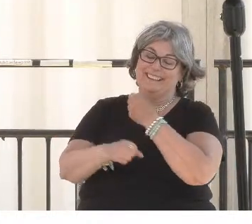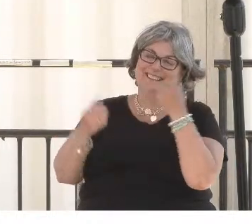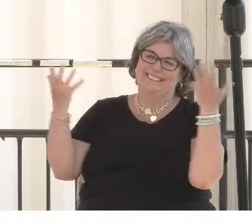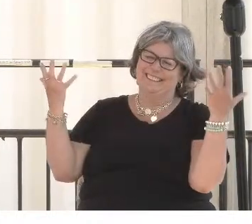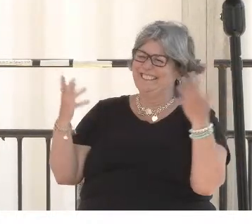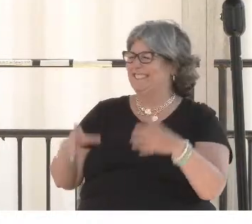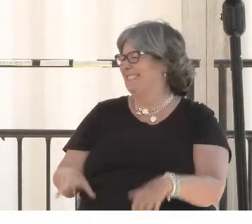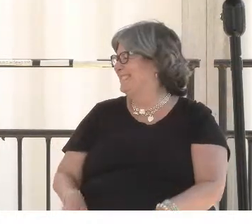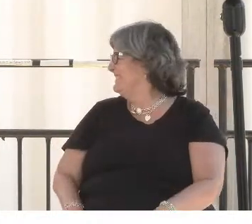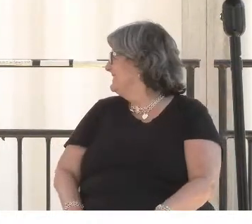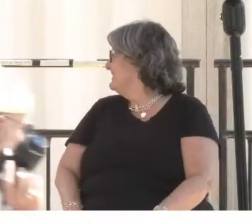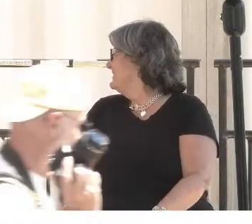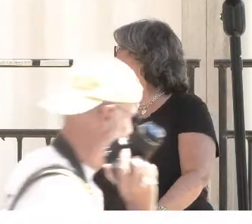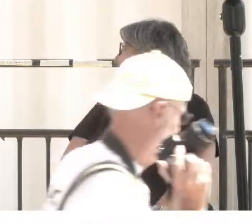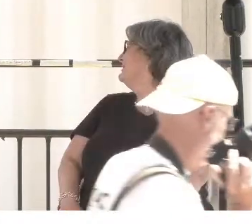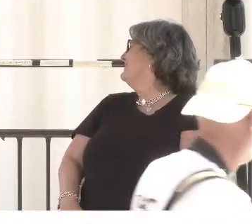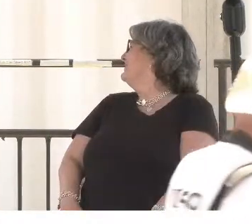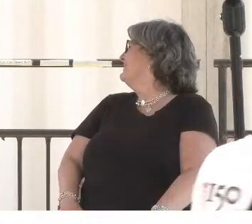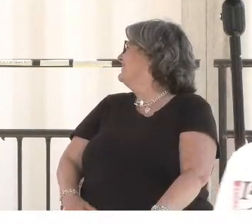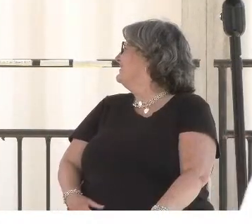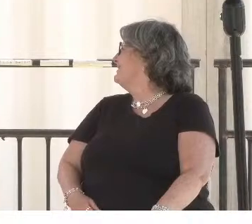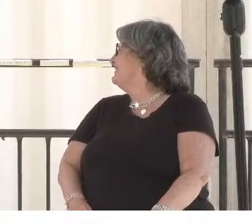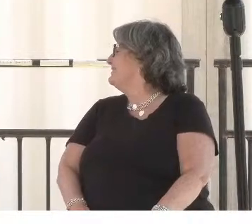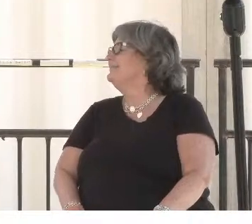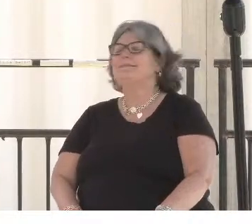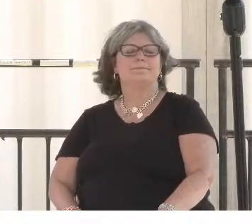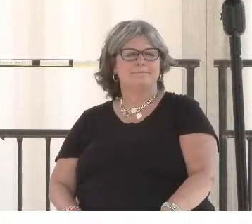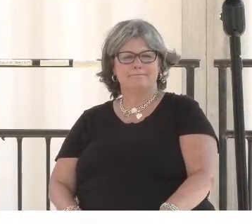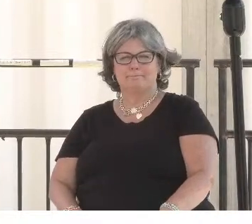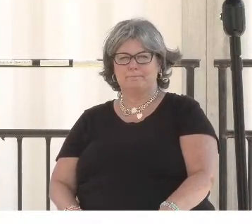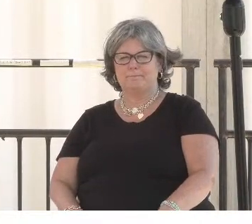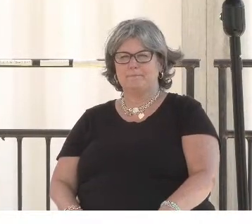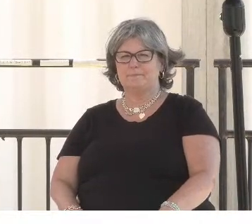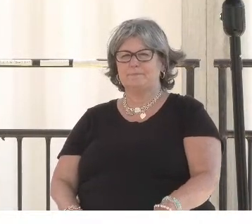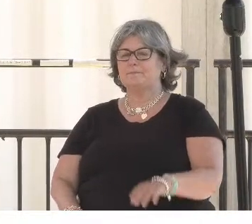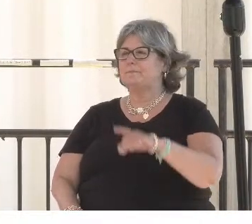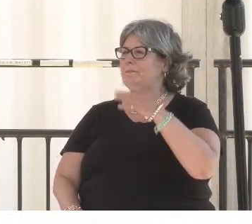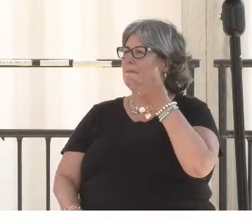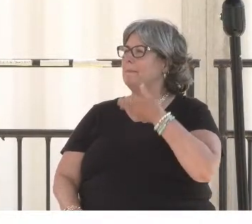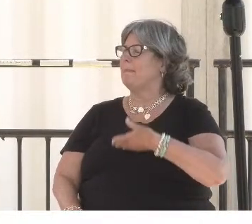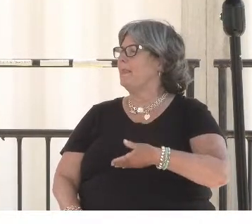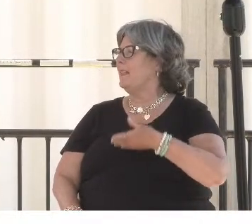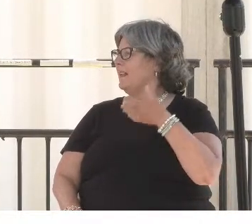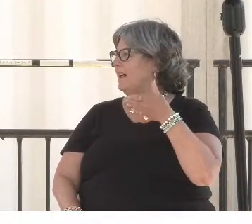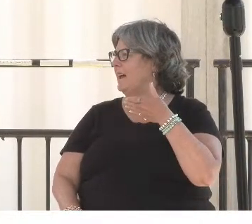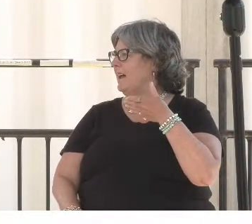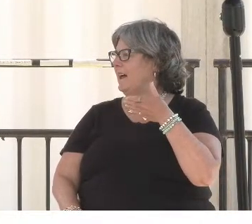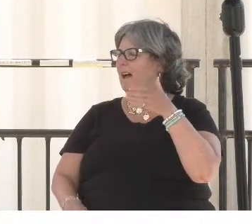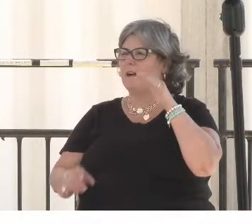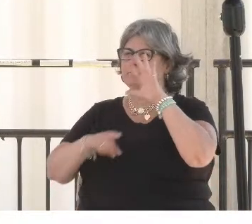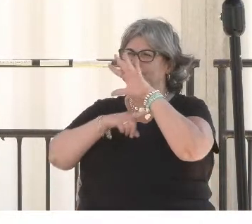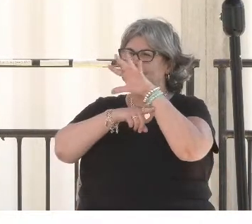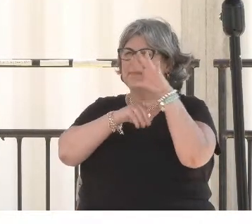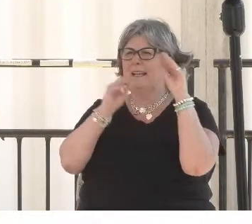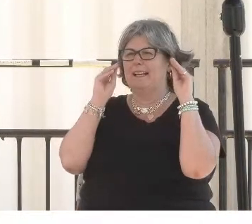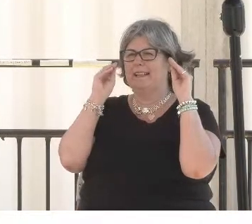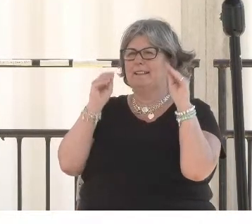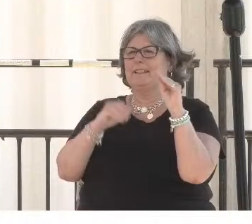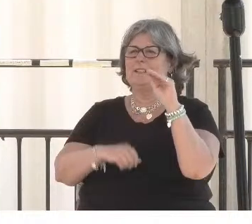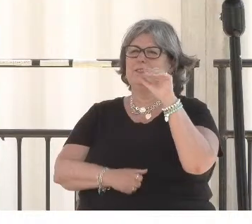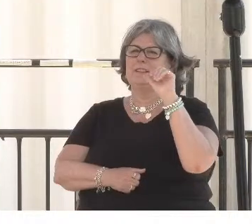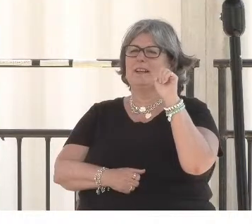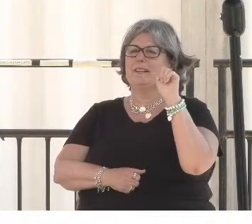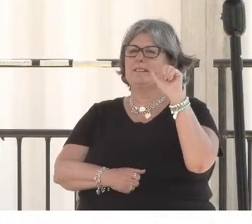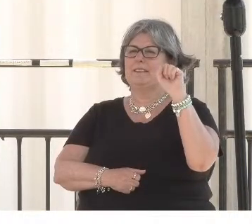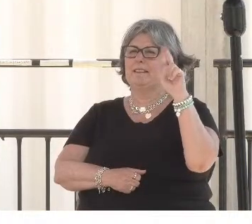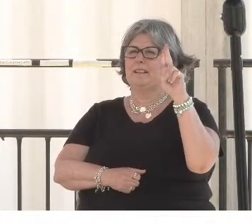Hello, Peter. Introduce yourself. Tell folks what you do. Sure. I'm a filmmaker, and I teach at Arizona State